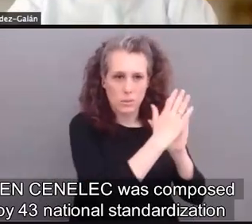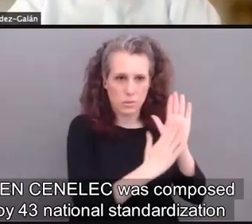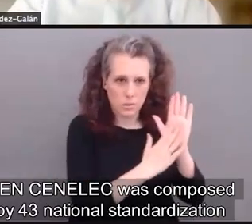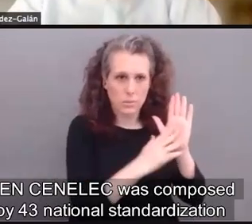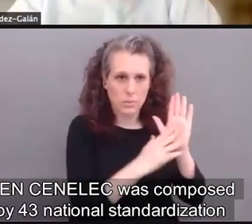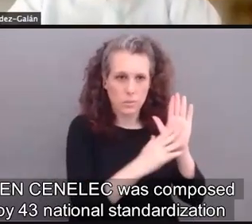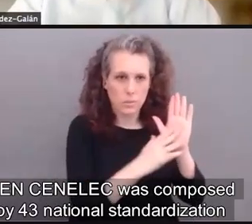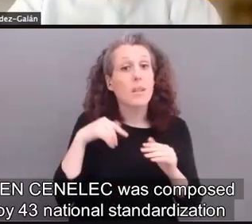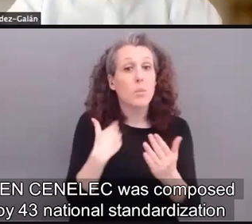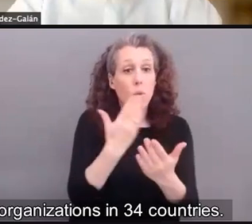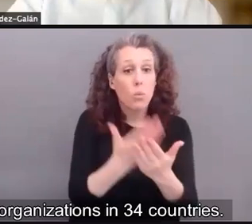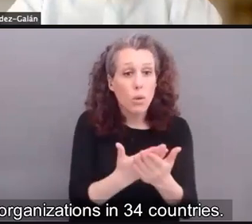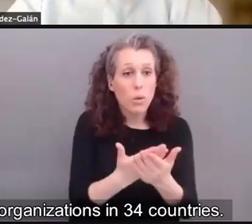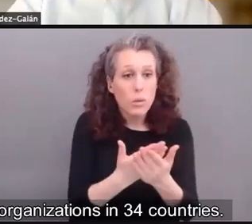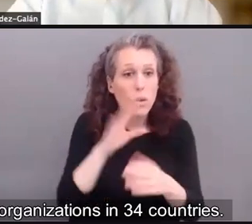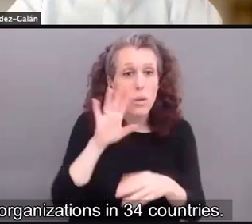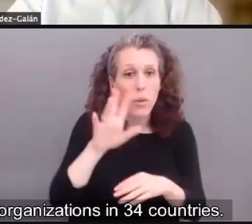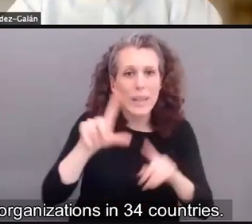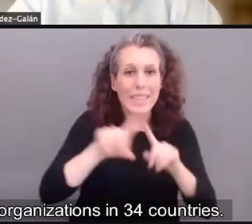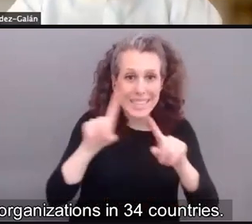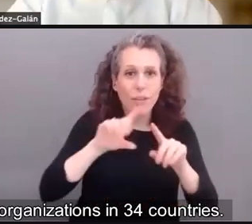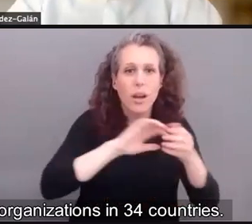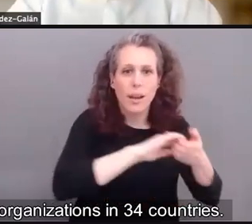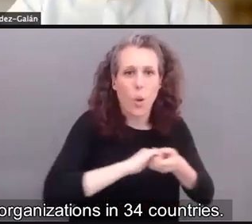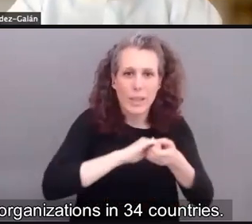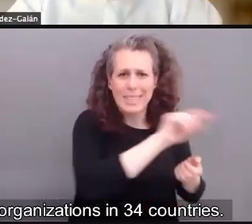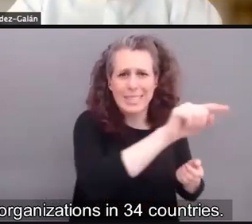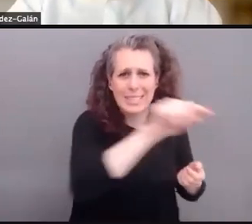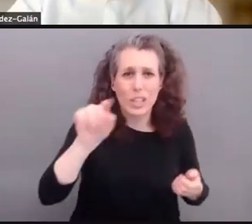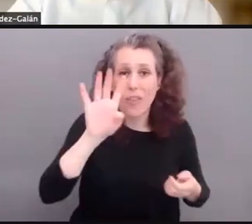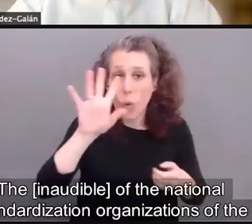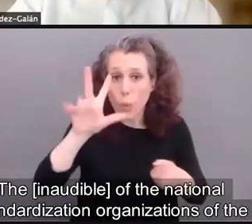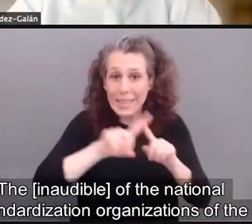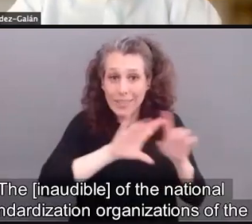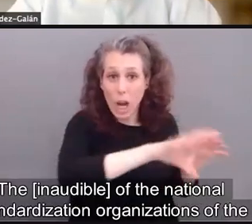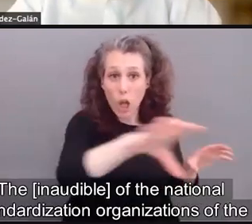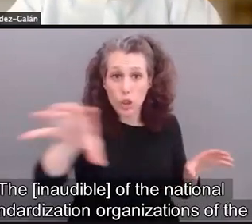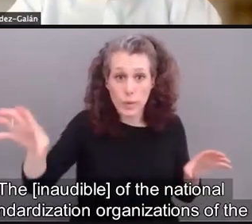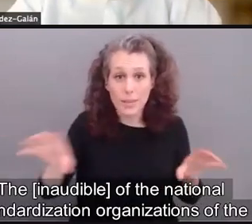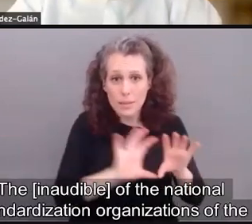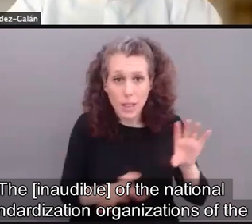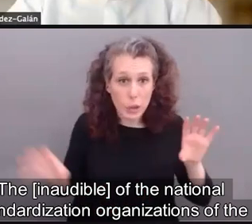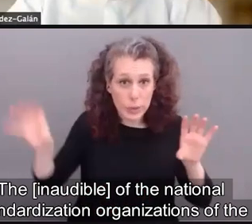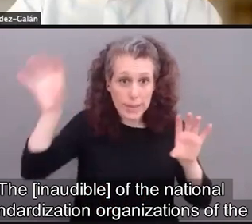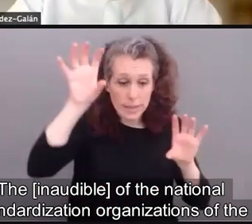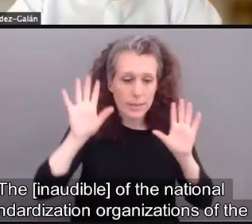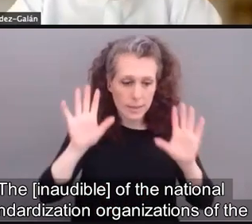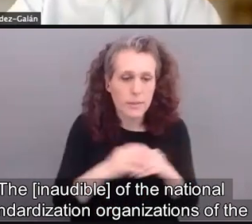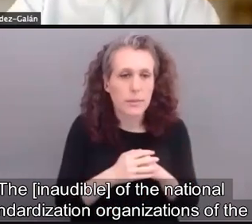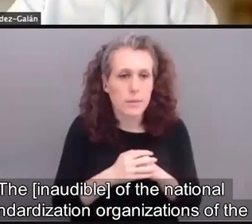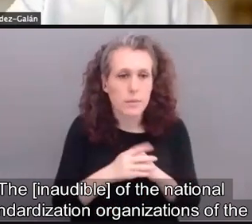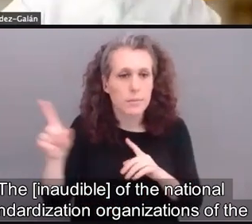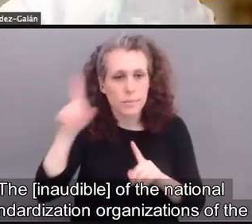43 national standardization organizations in 34 countries, that are those of the National